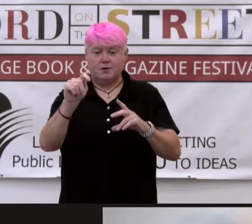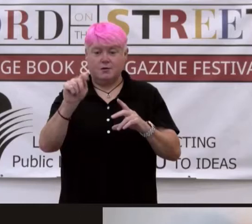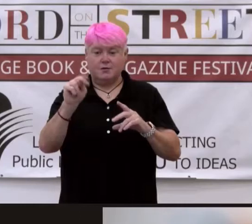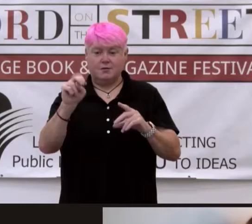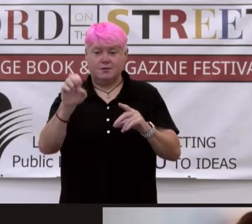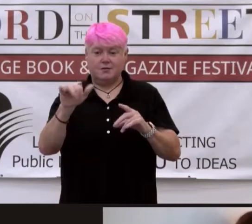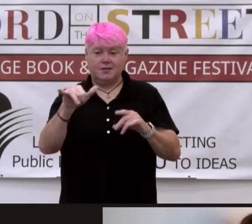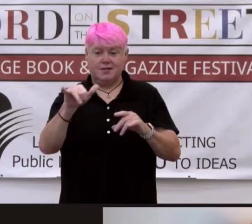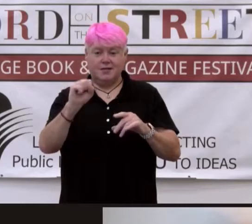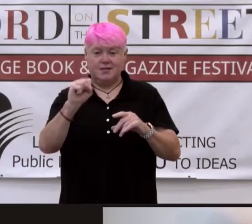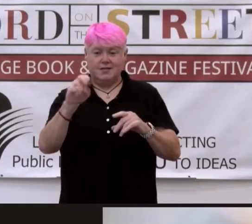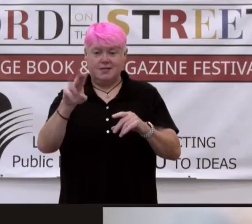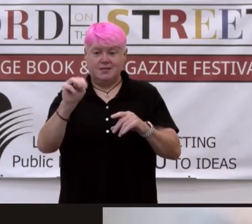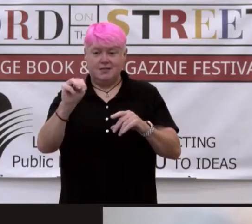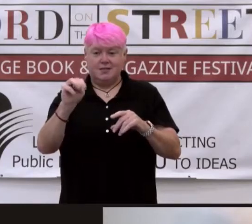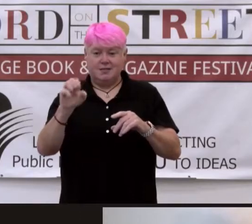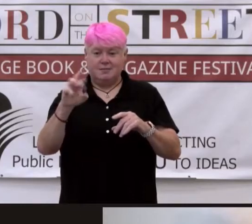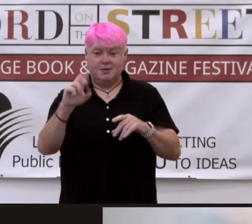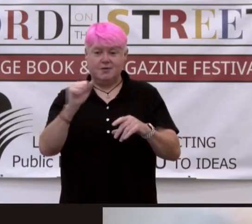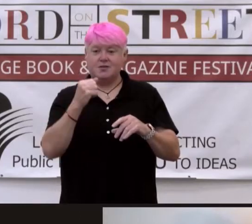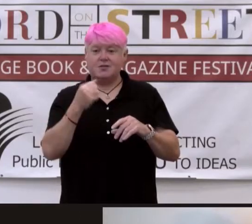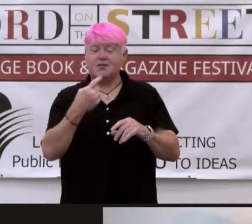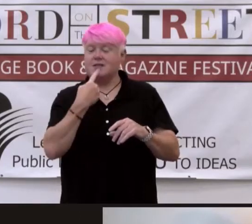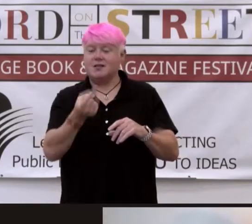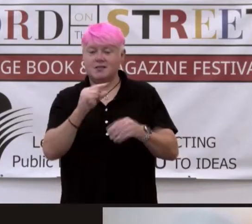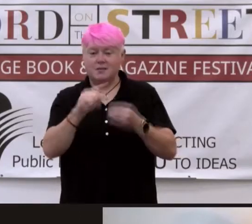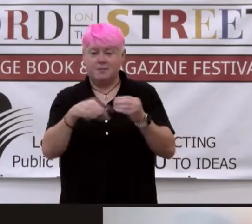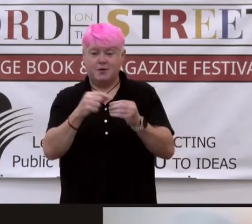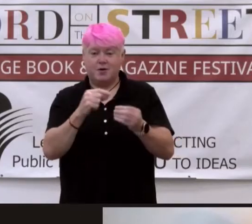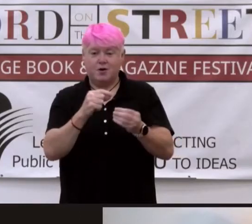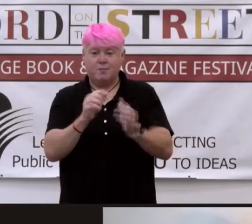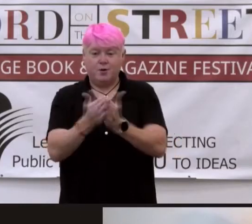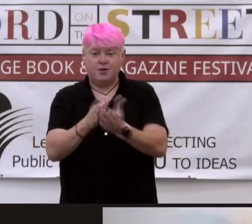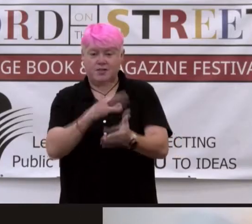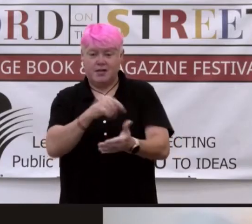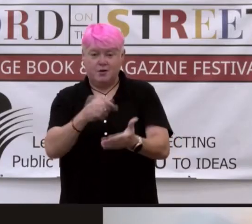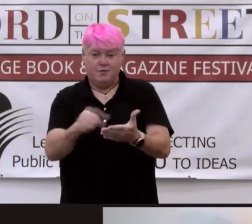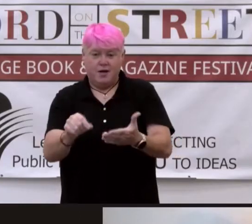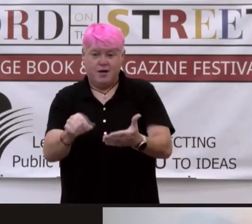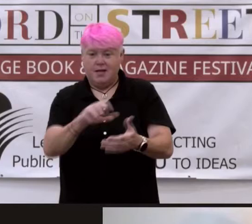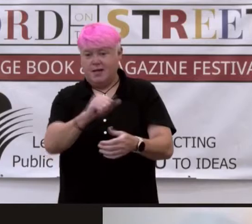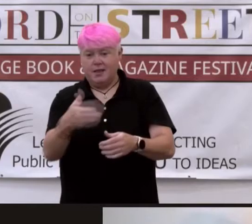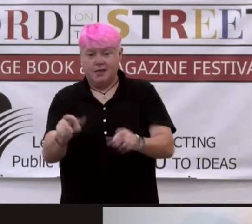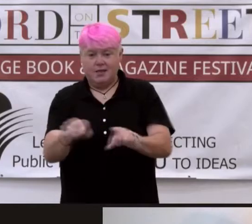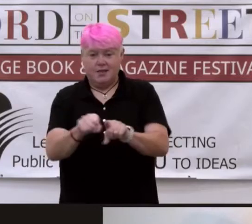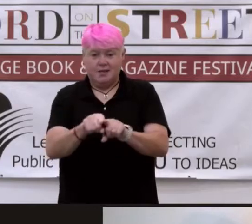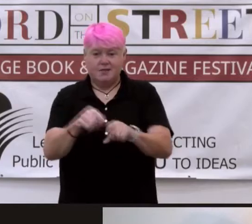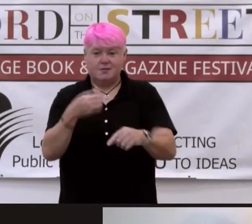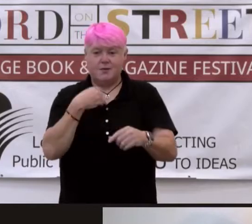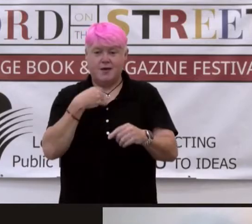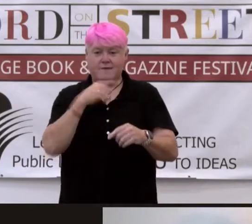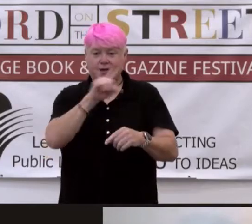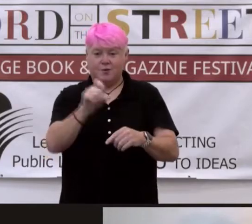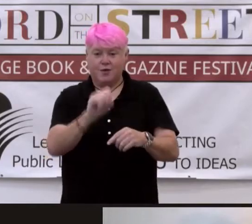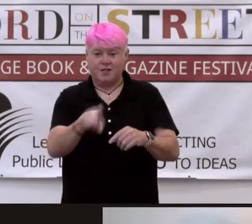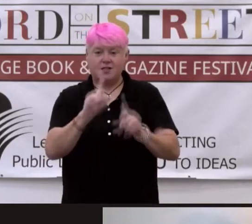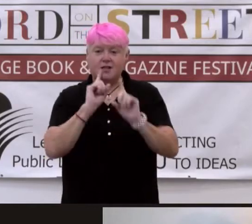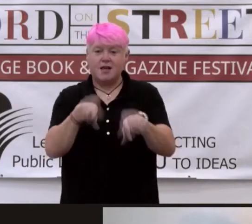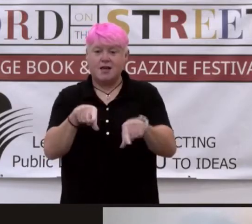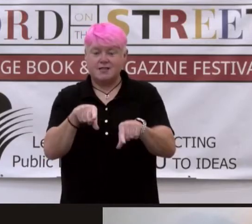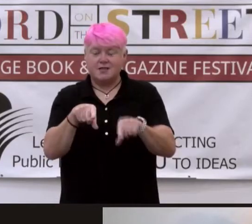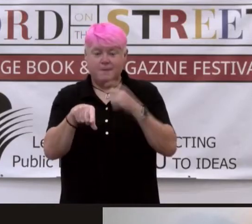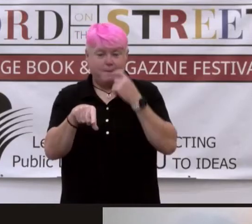books and her writing and anything else. We do have a question and answer portal at